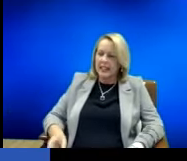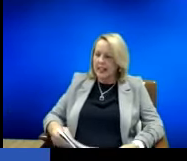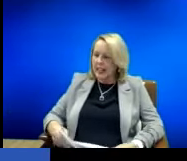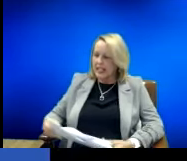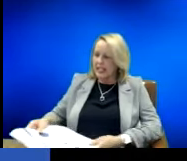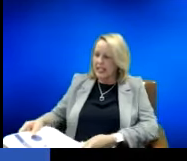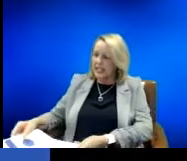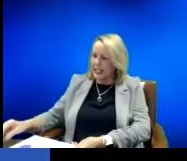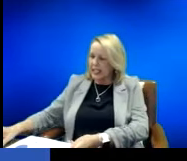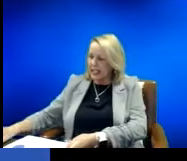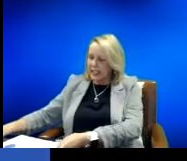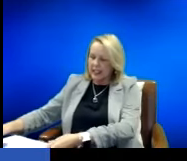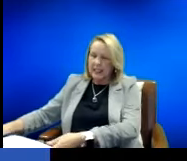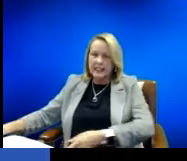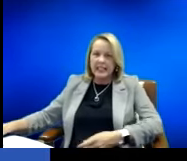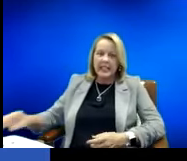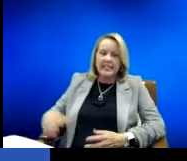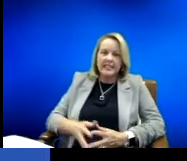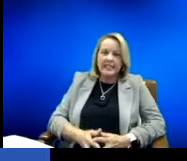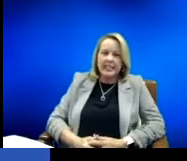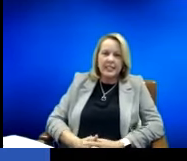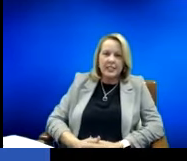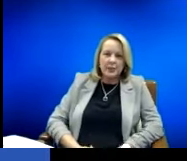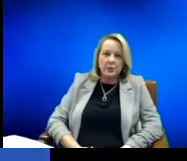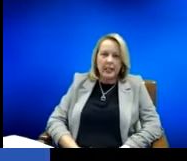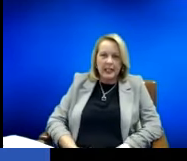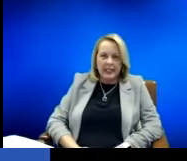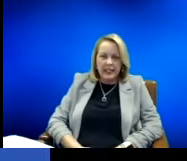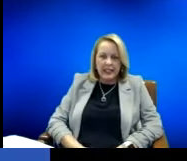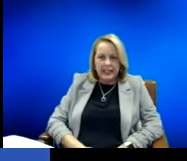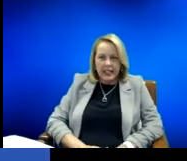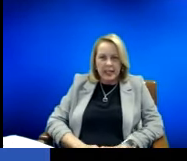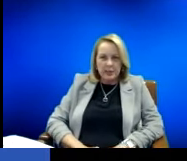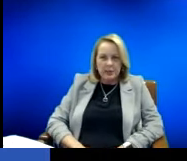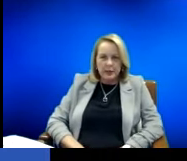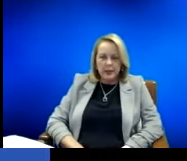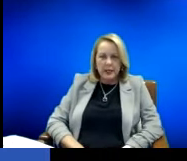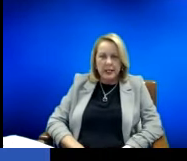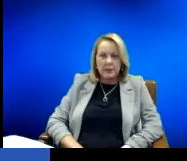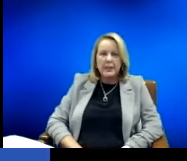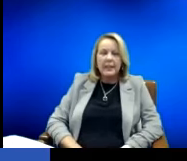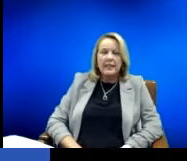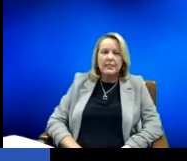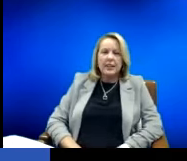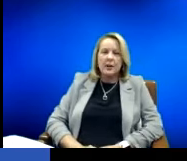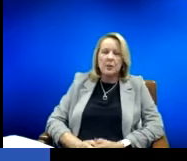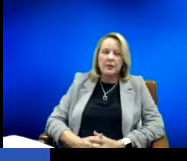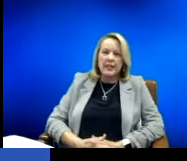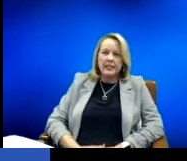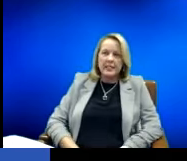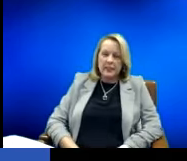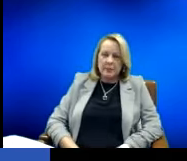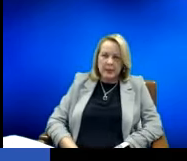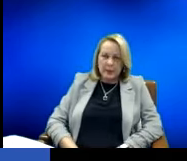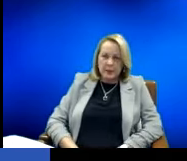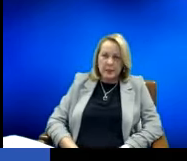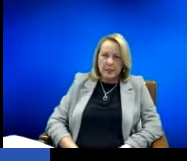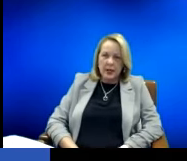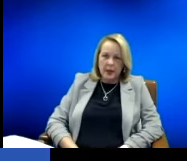designated as the entity to regulate the ABLE program. So we've got